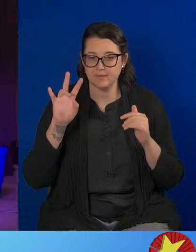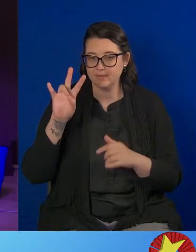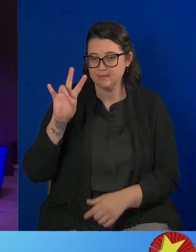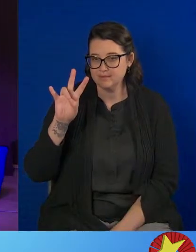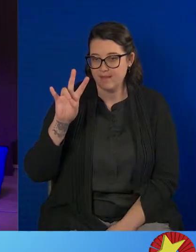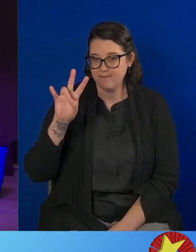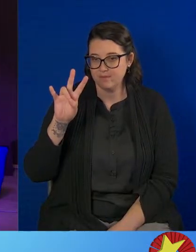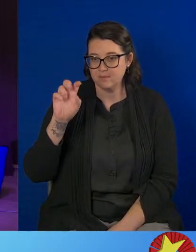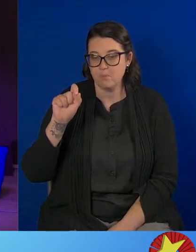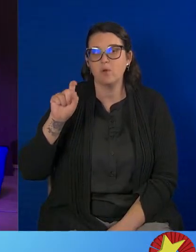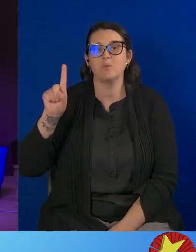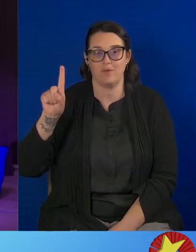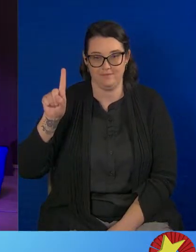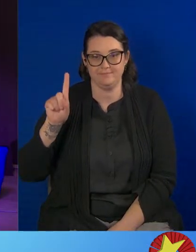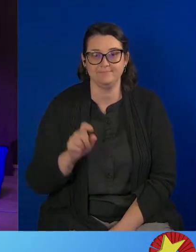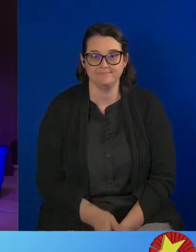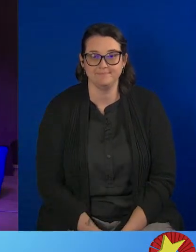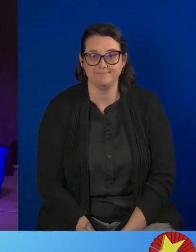7.1.